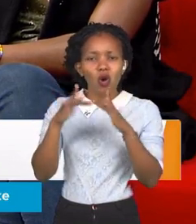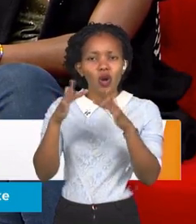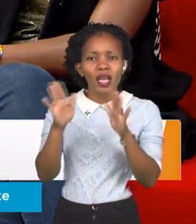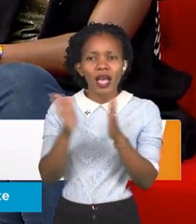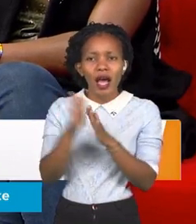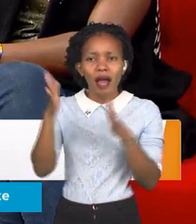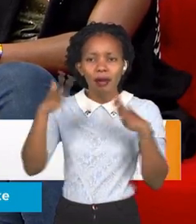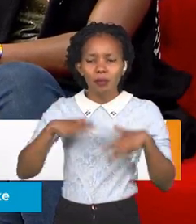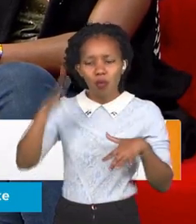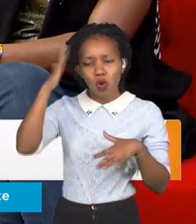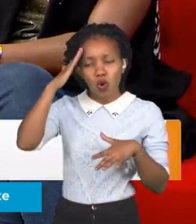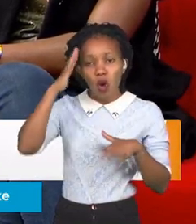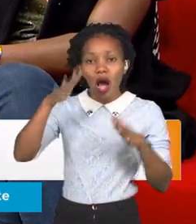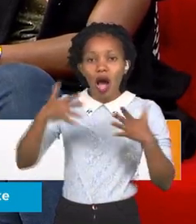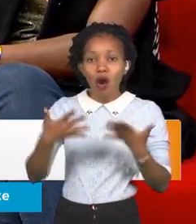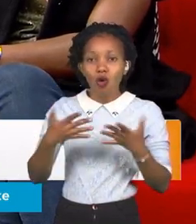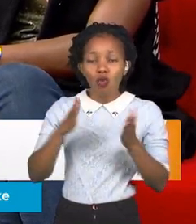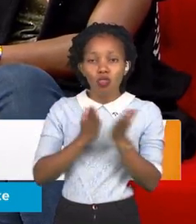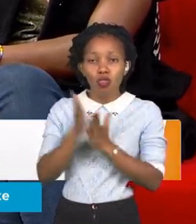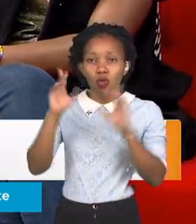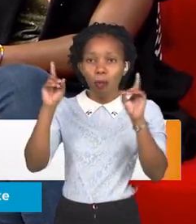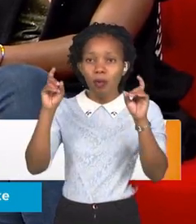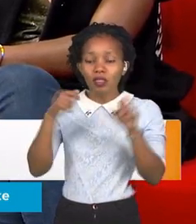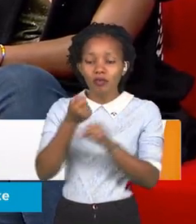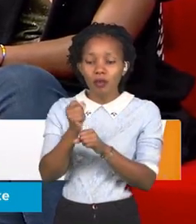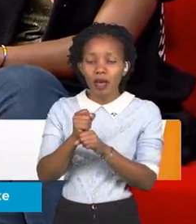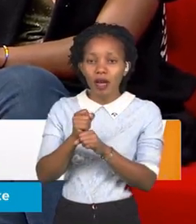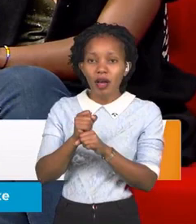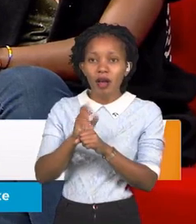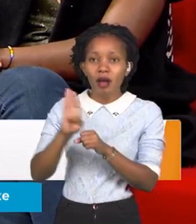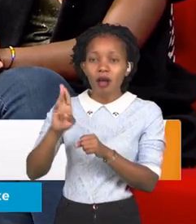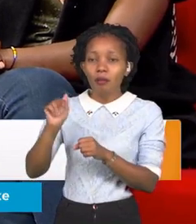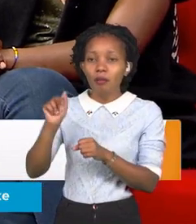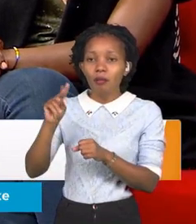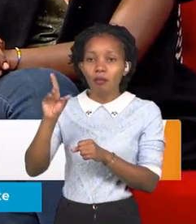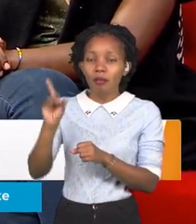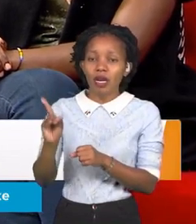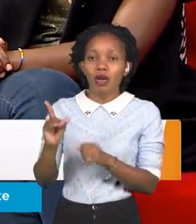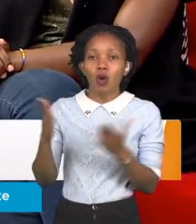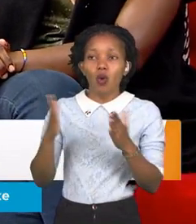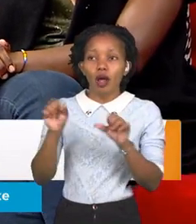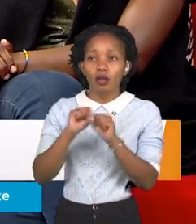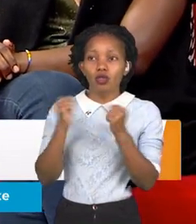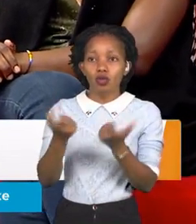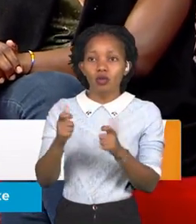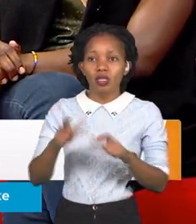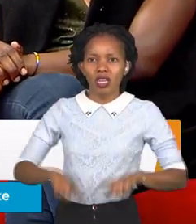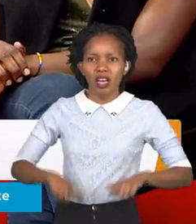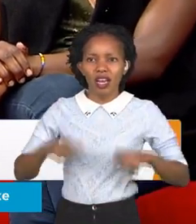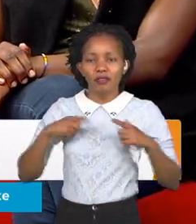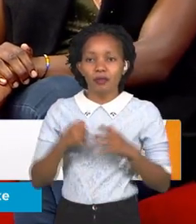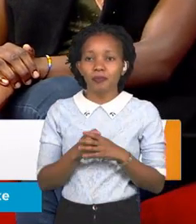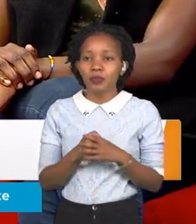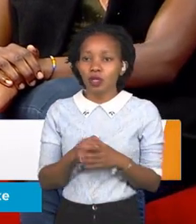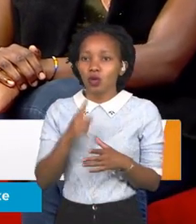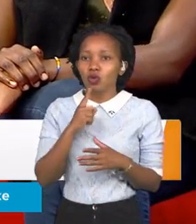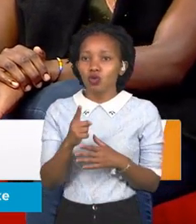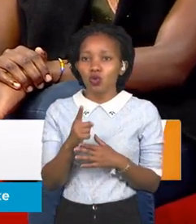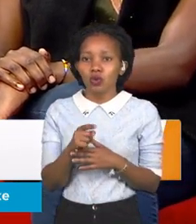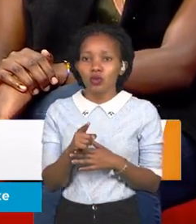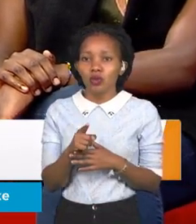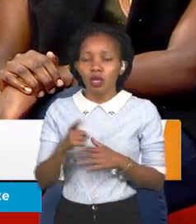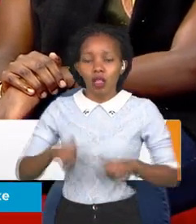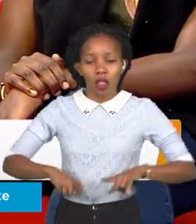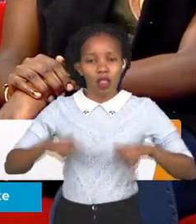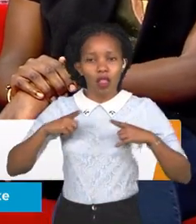them from pictures. Yeah. So they've built their brand and their life around their social media life. Yeah. Mm-hmm. Yeah. So So essentially, their